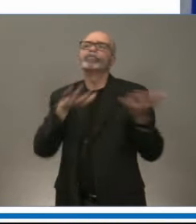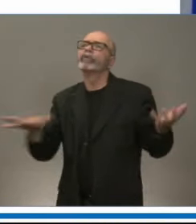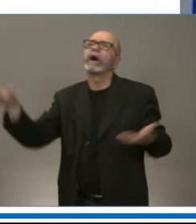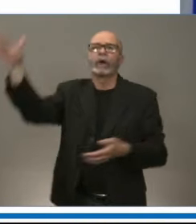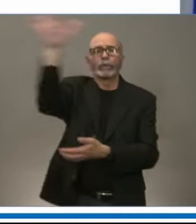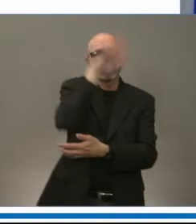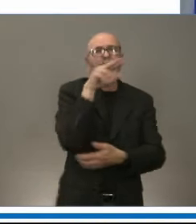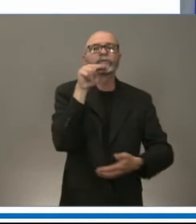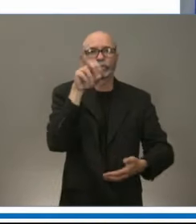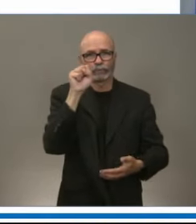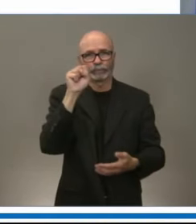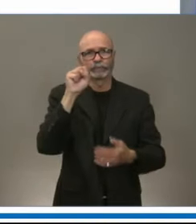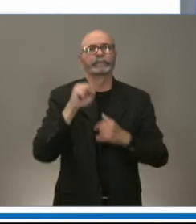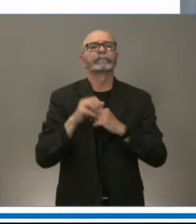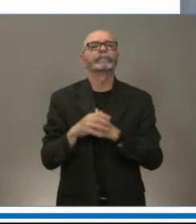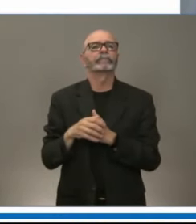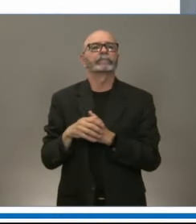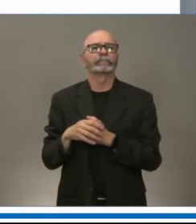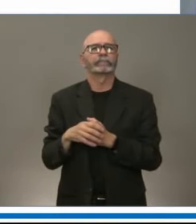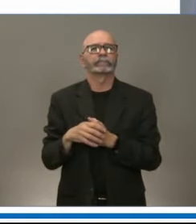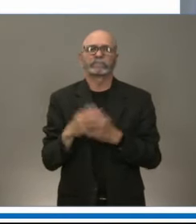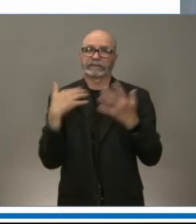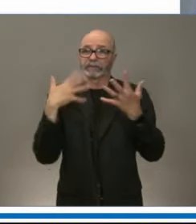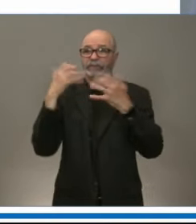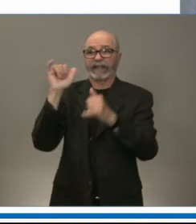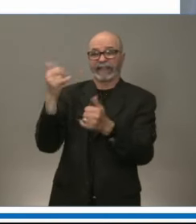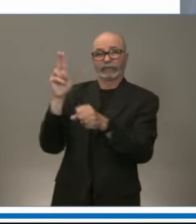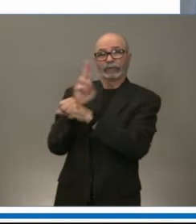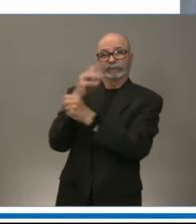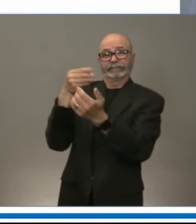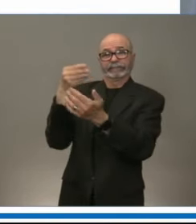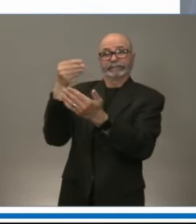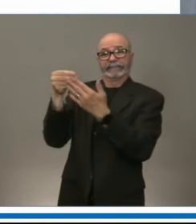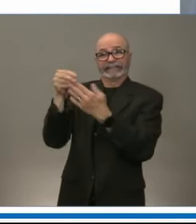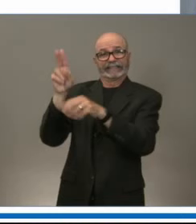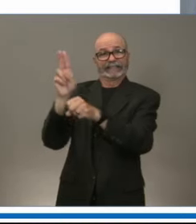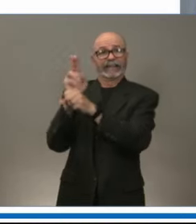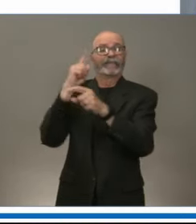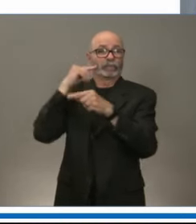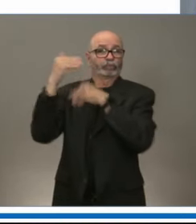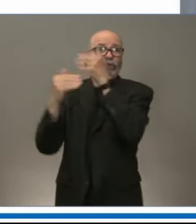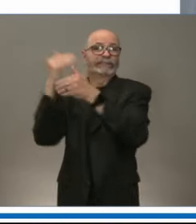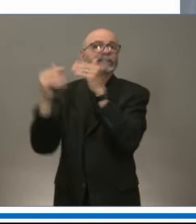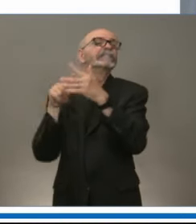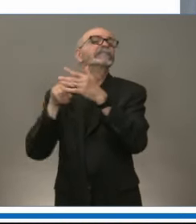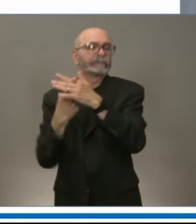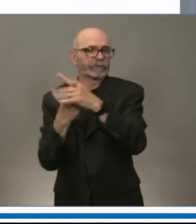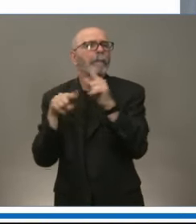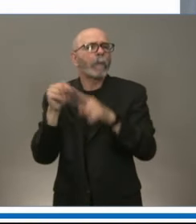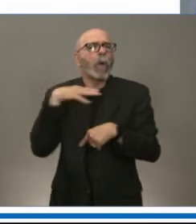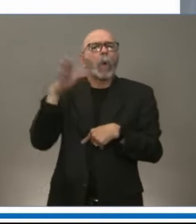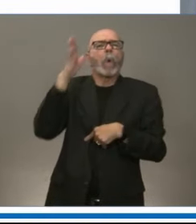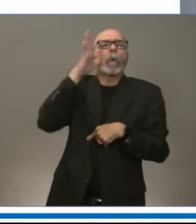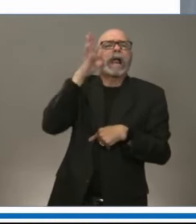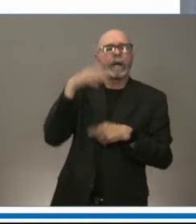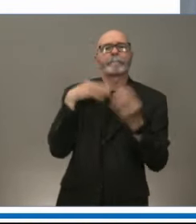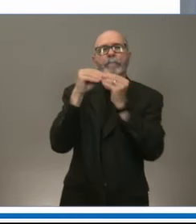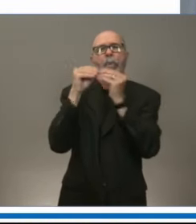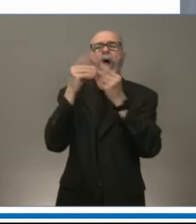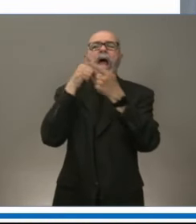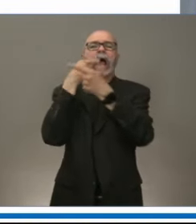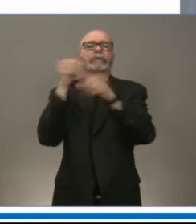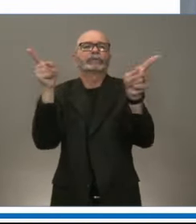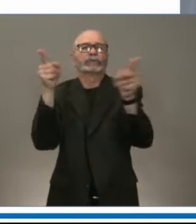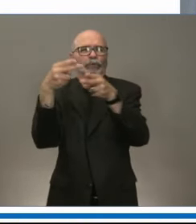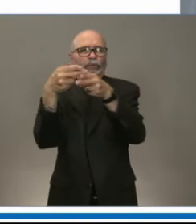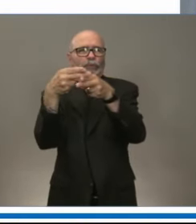incentivize those companies to actually speed up that connection, and there will be an announcement coming out where they are. I think there's another 1,600